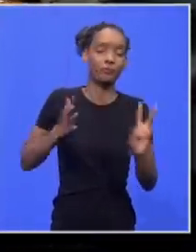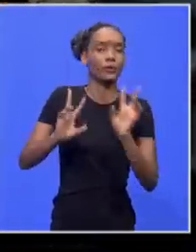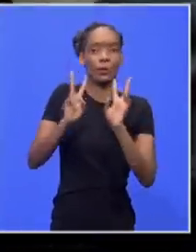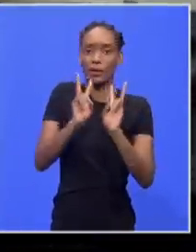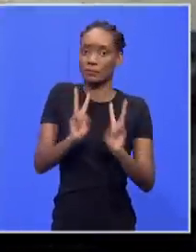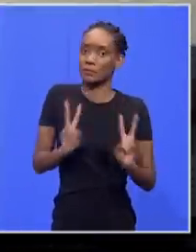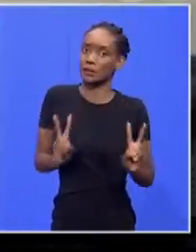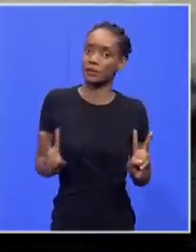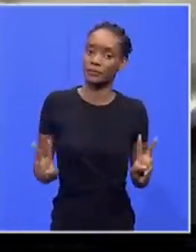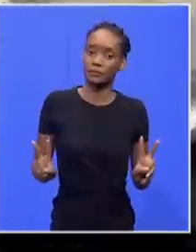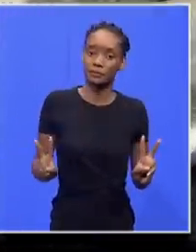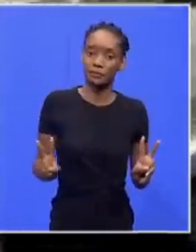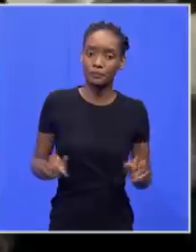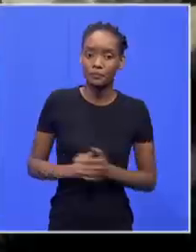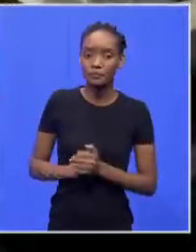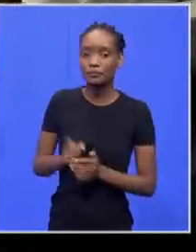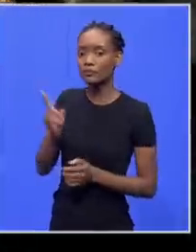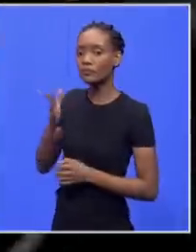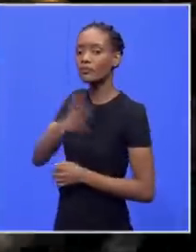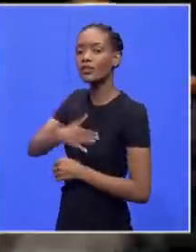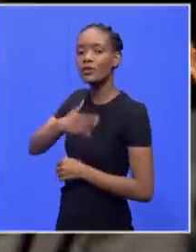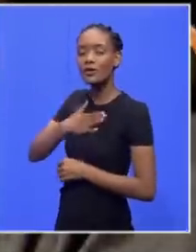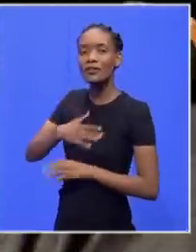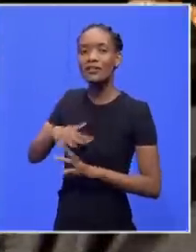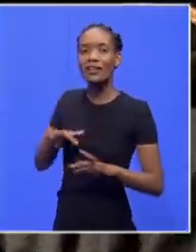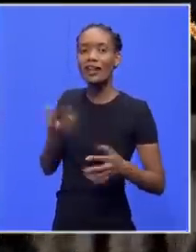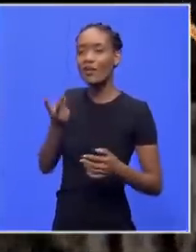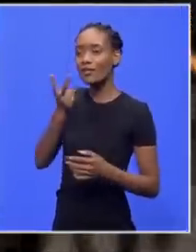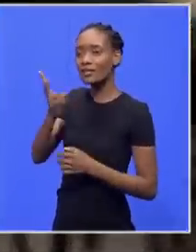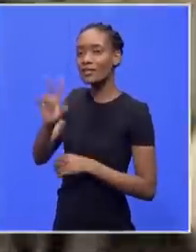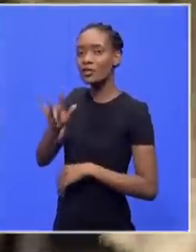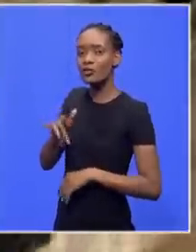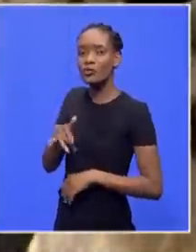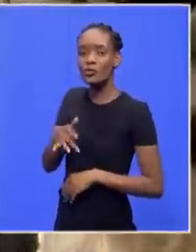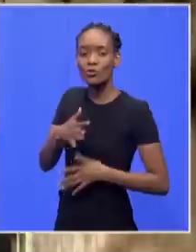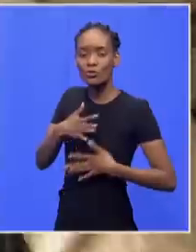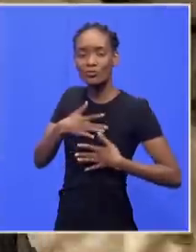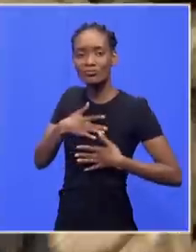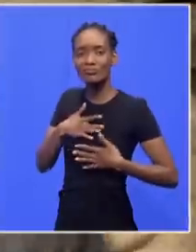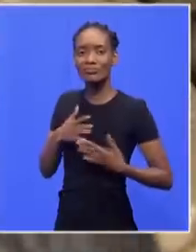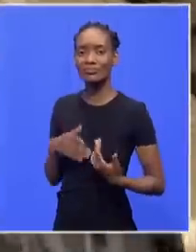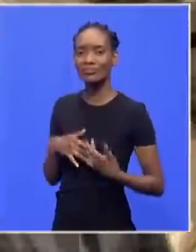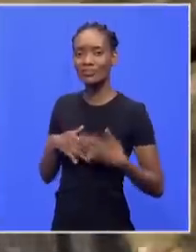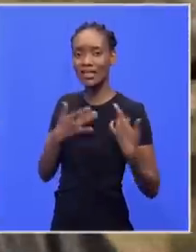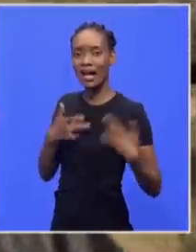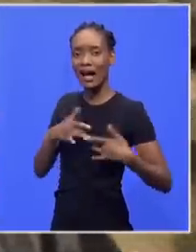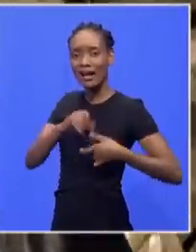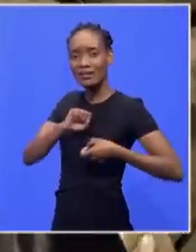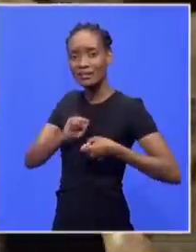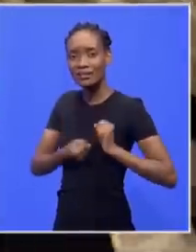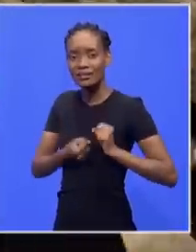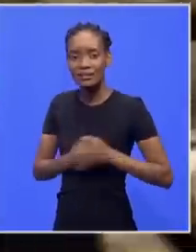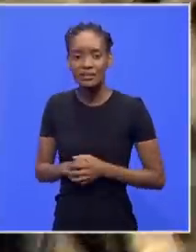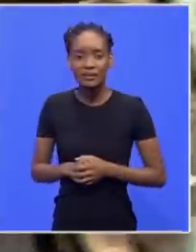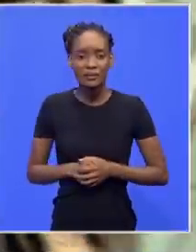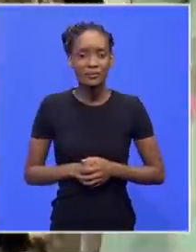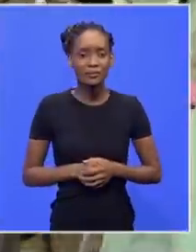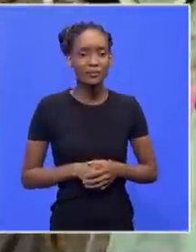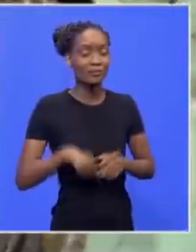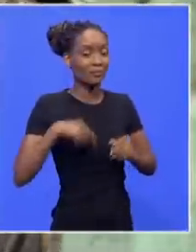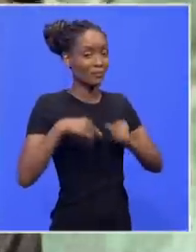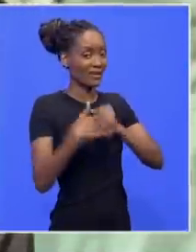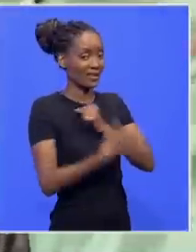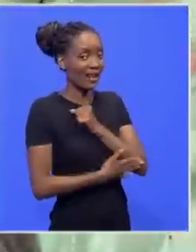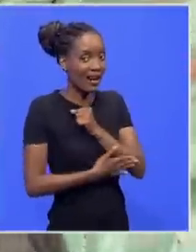peace. How are you feeling? I can see that you are touched. You are heartbroken. I'm feeling bad for this country and